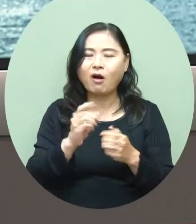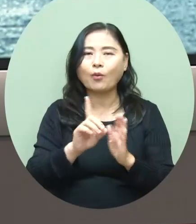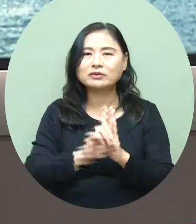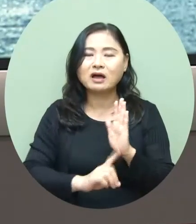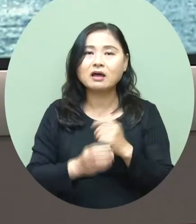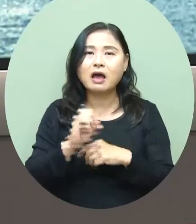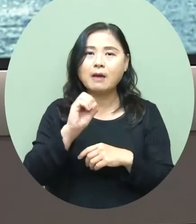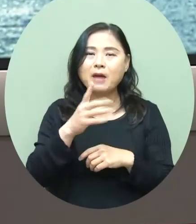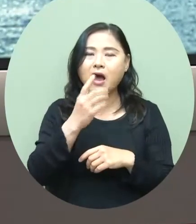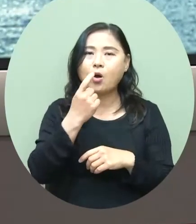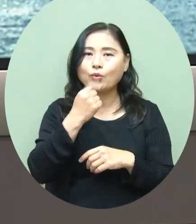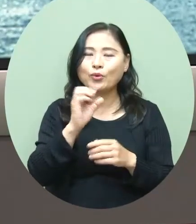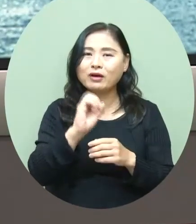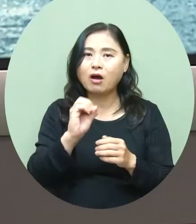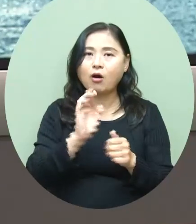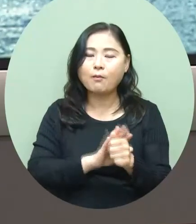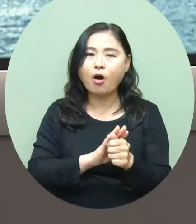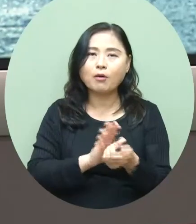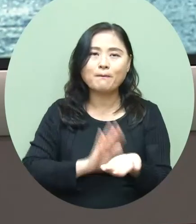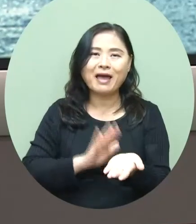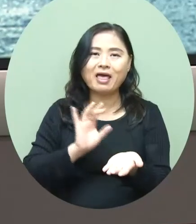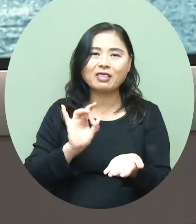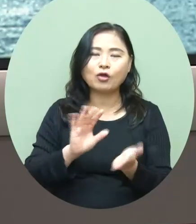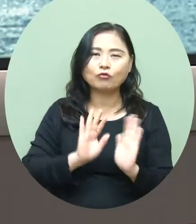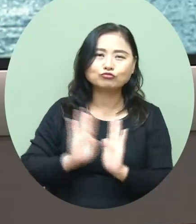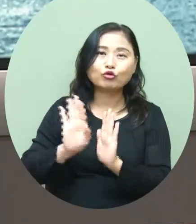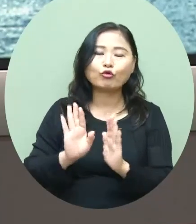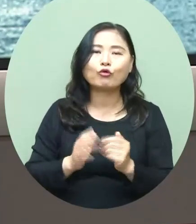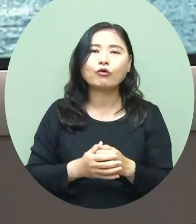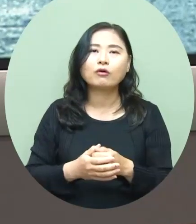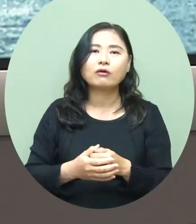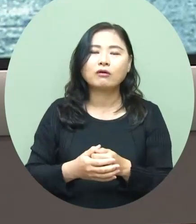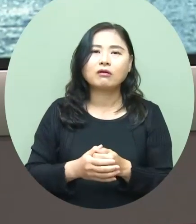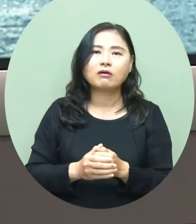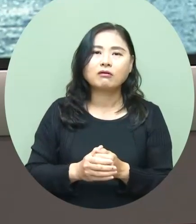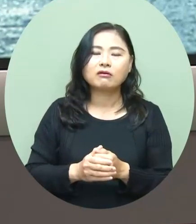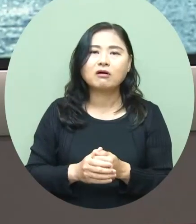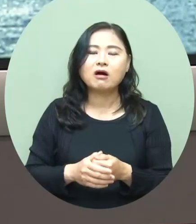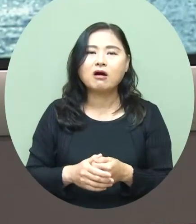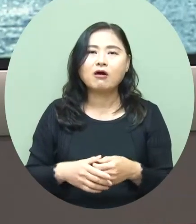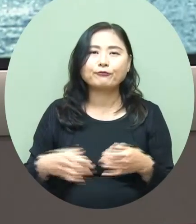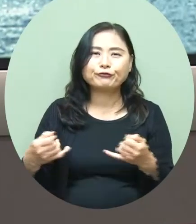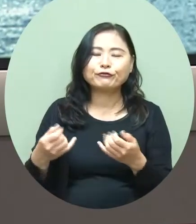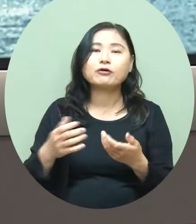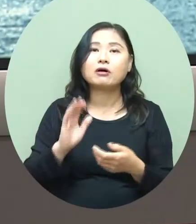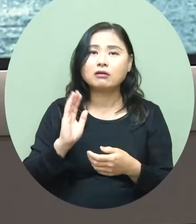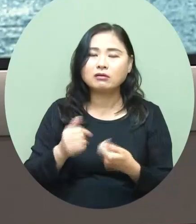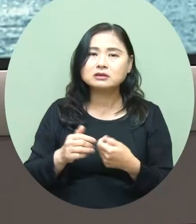lead to a low red blood count, white blood count, and of course white blood count is important